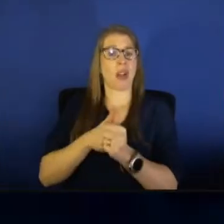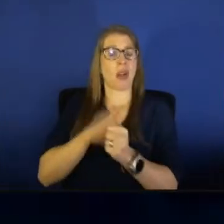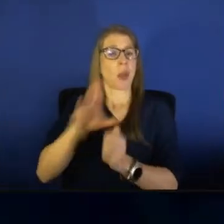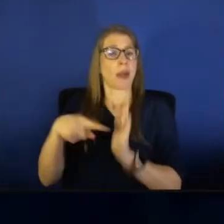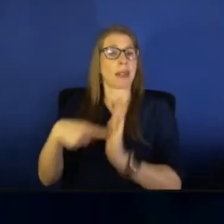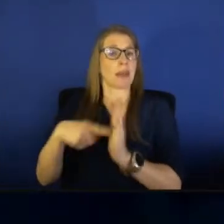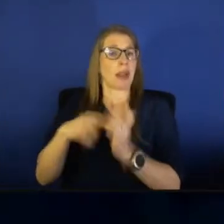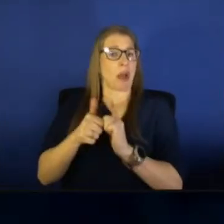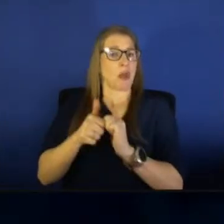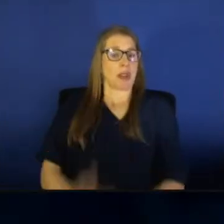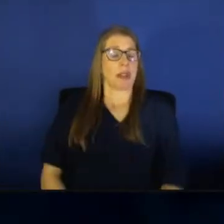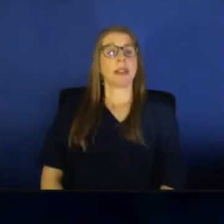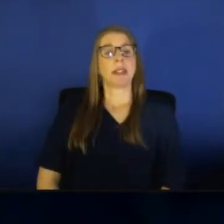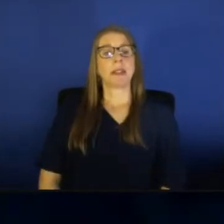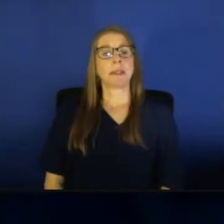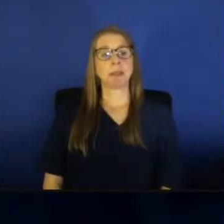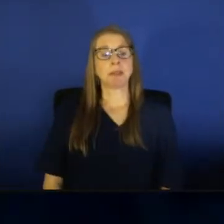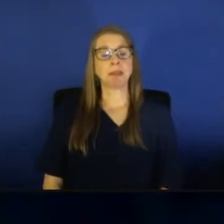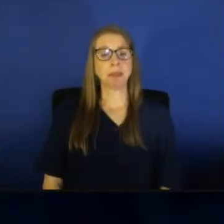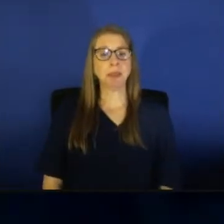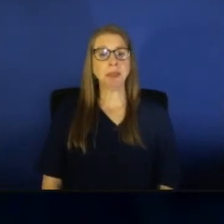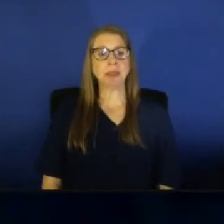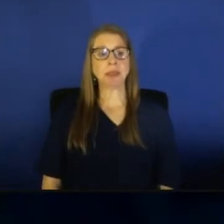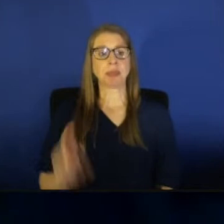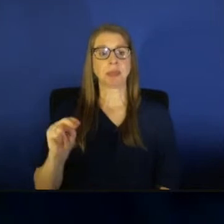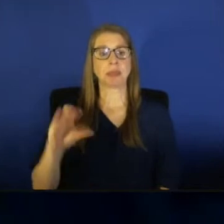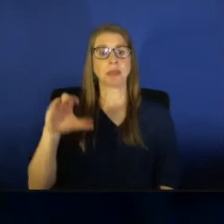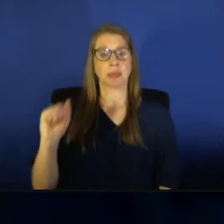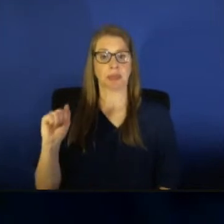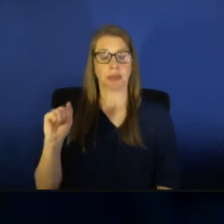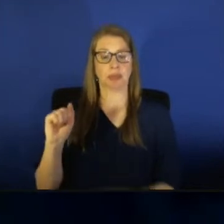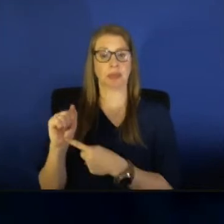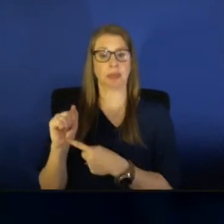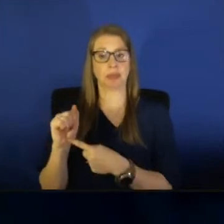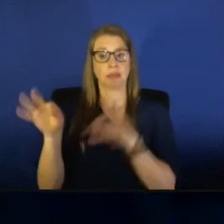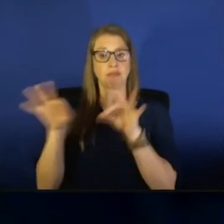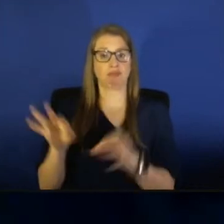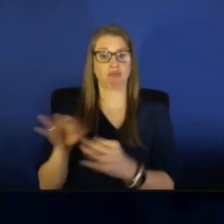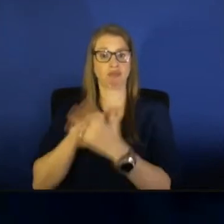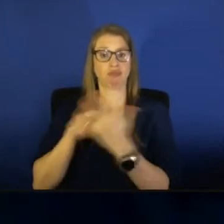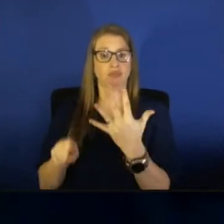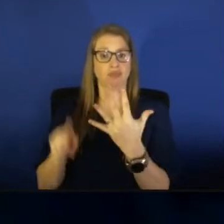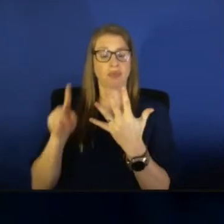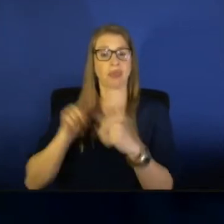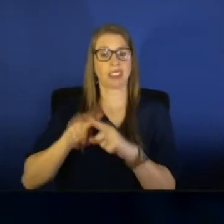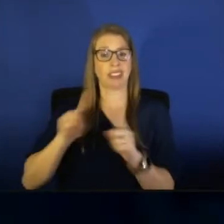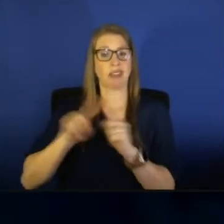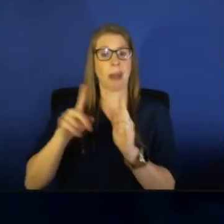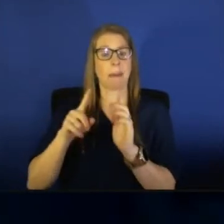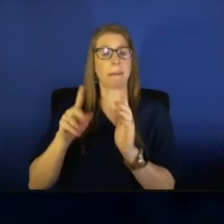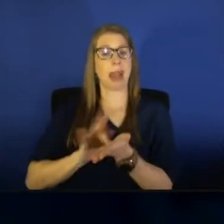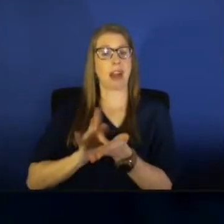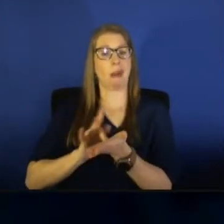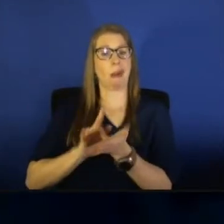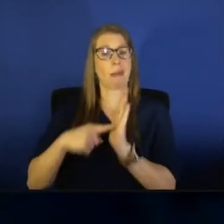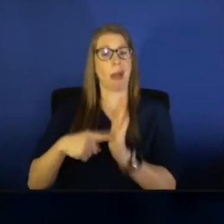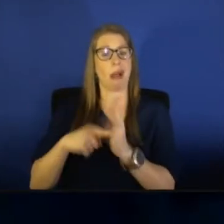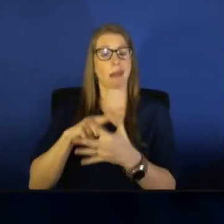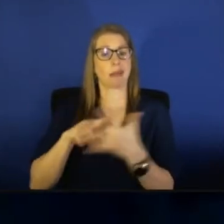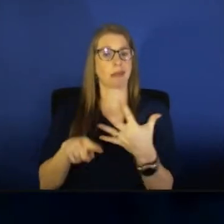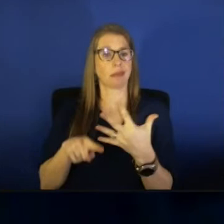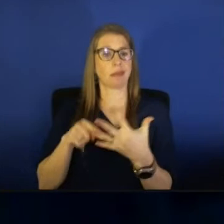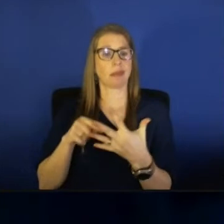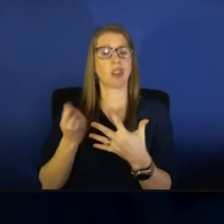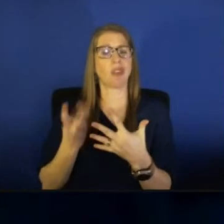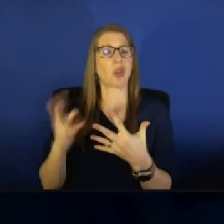Well, so NCAA kind of has a description of 5 different medical models. I suppose there's a couple